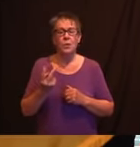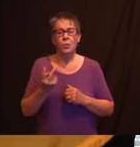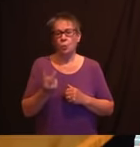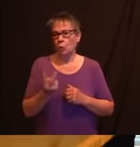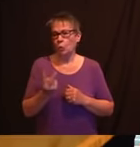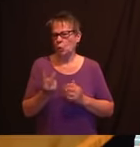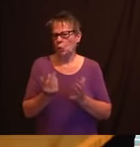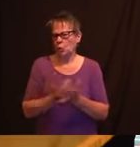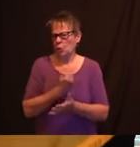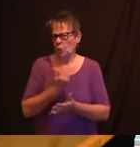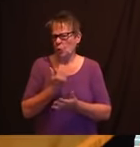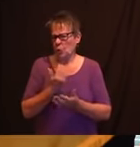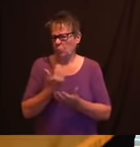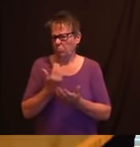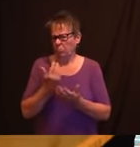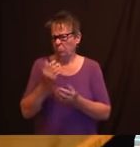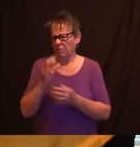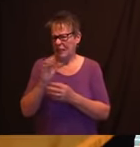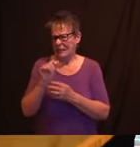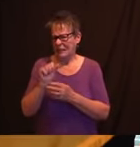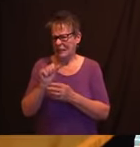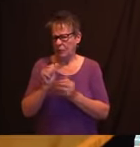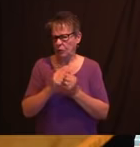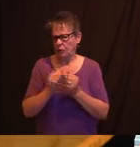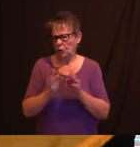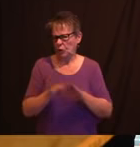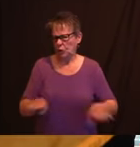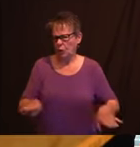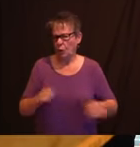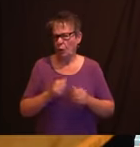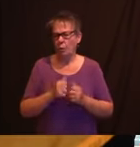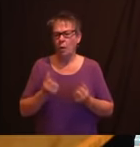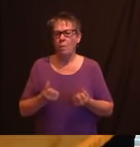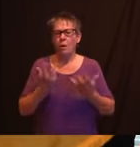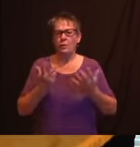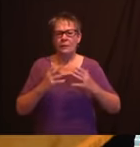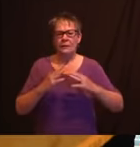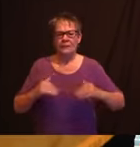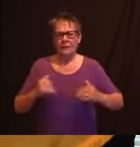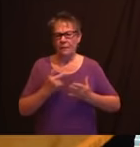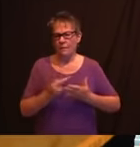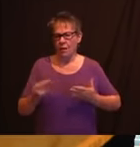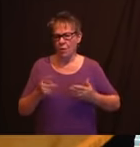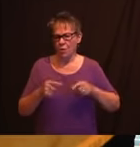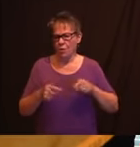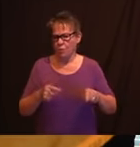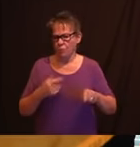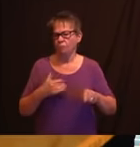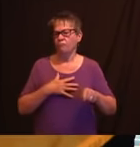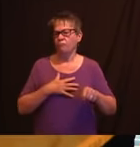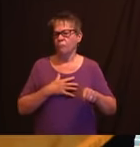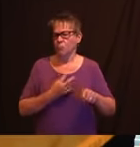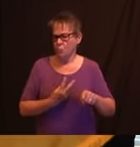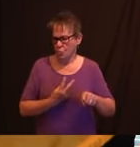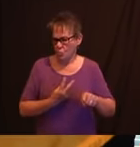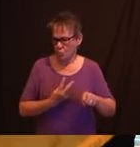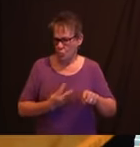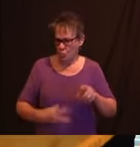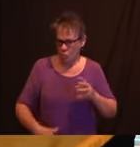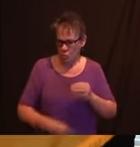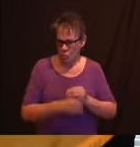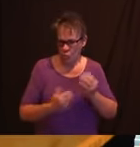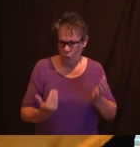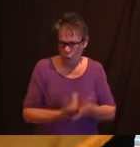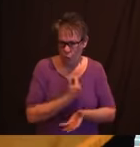a total of 34 cases in our state. The children affected have either tested positive for active